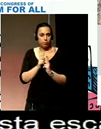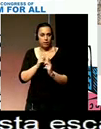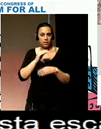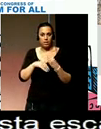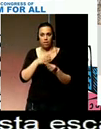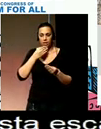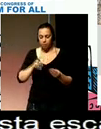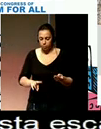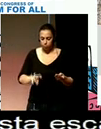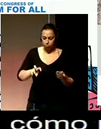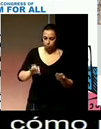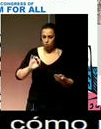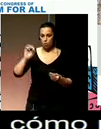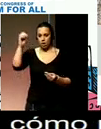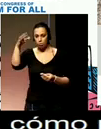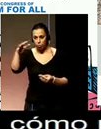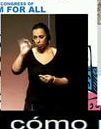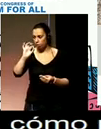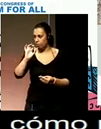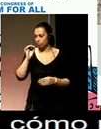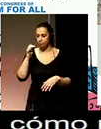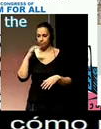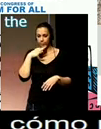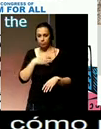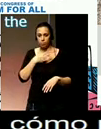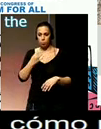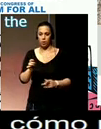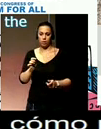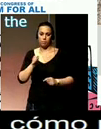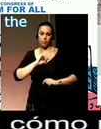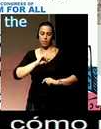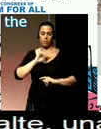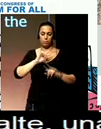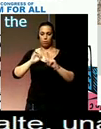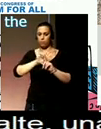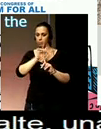the key point. It's little intervention as